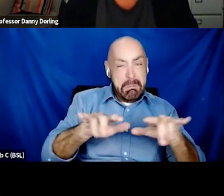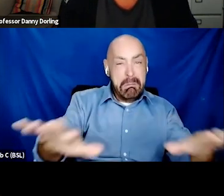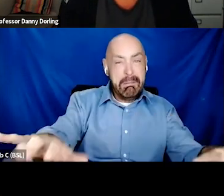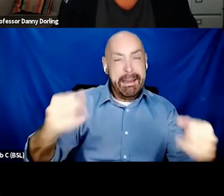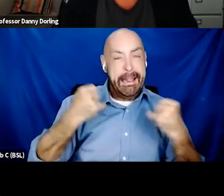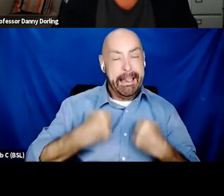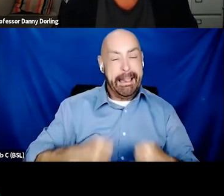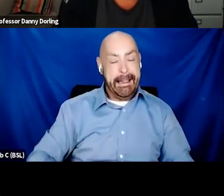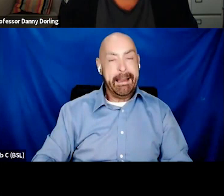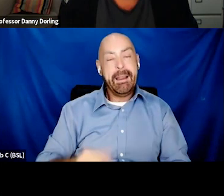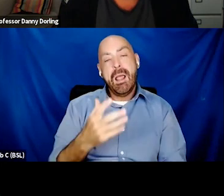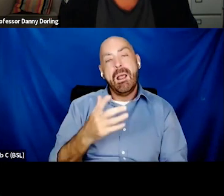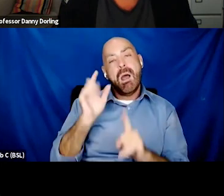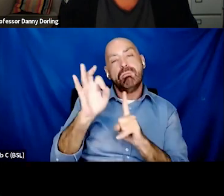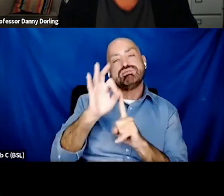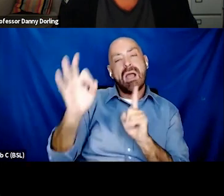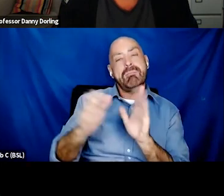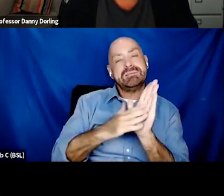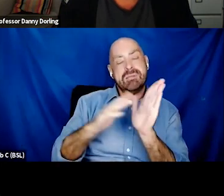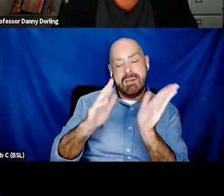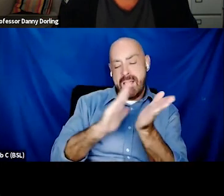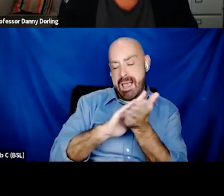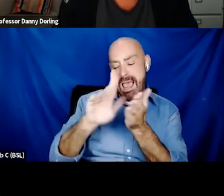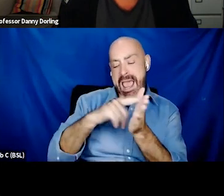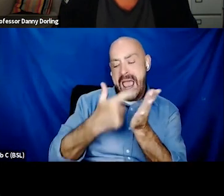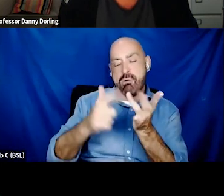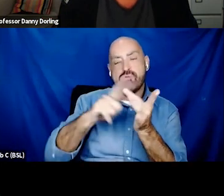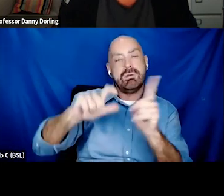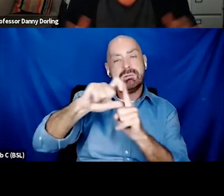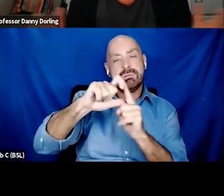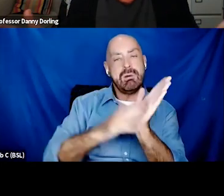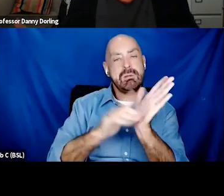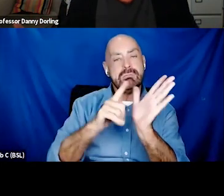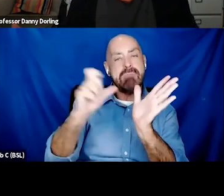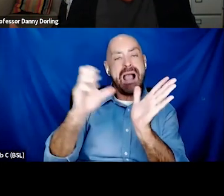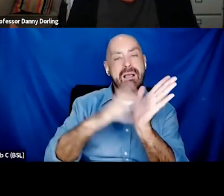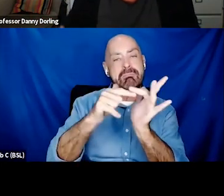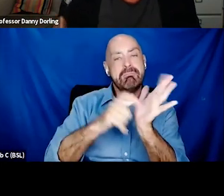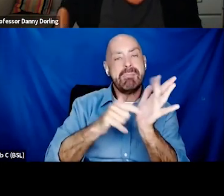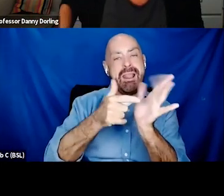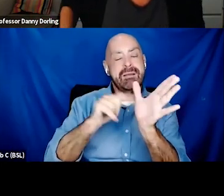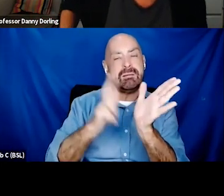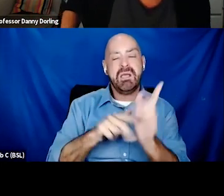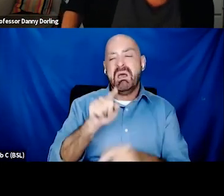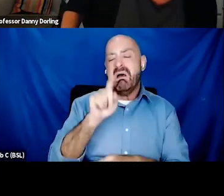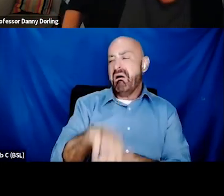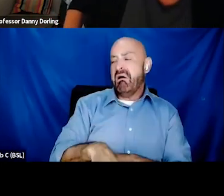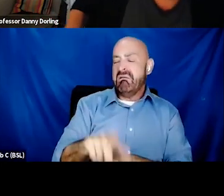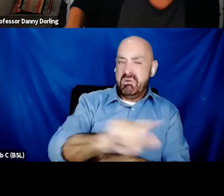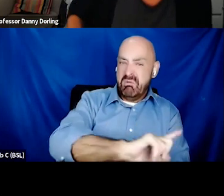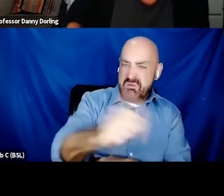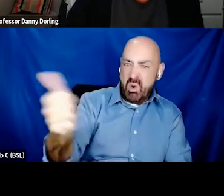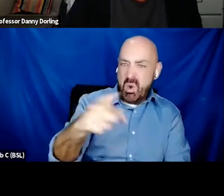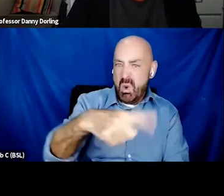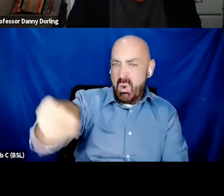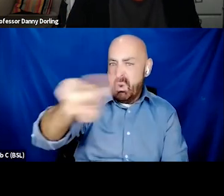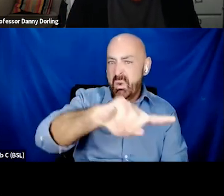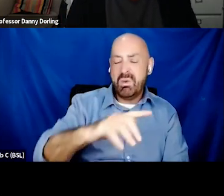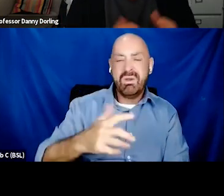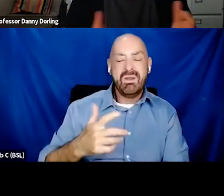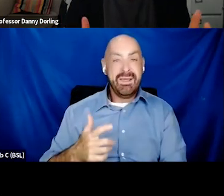Prime Minister at the time, Harold Macmillan, told the population of Britain, "You have never had it so good." And he could do